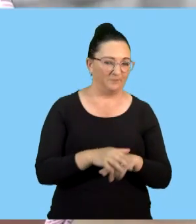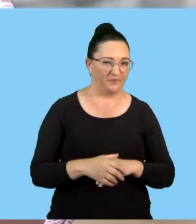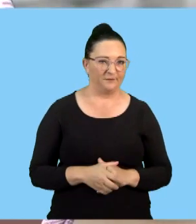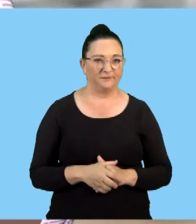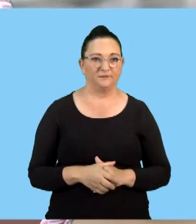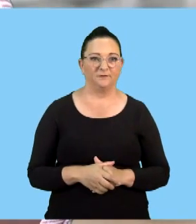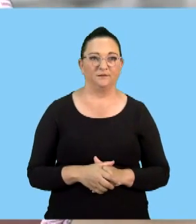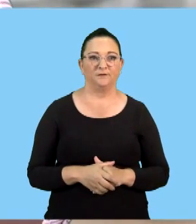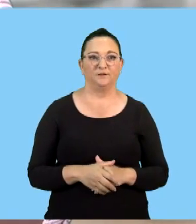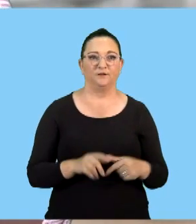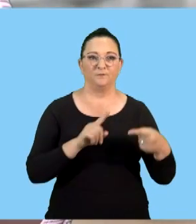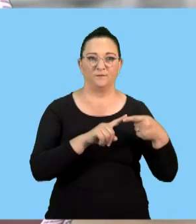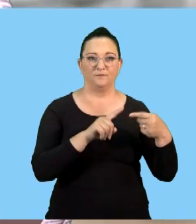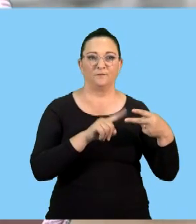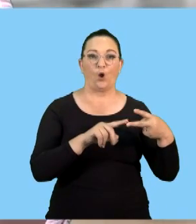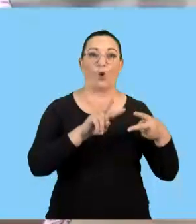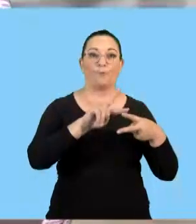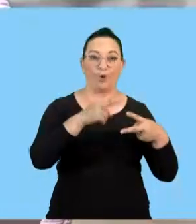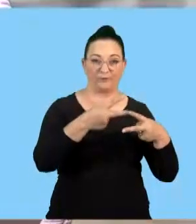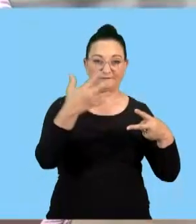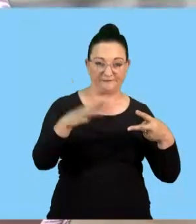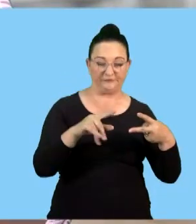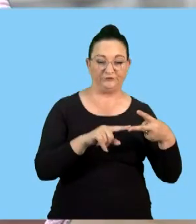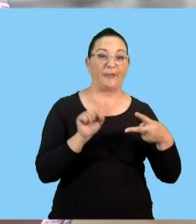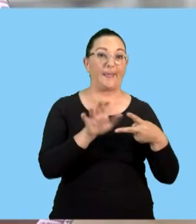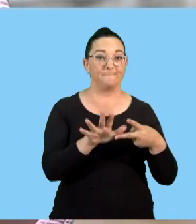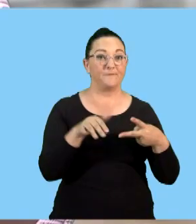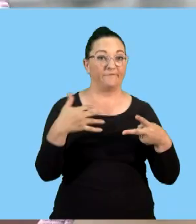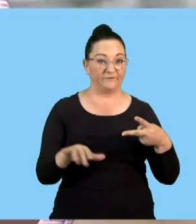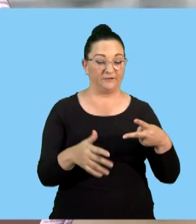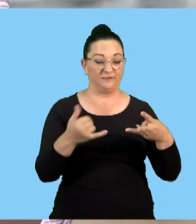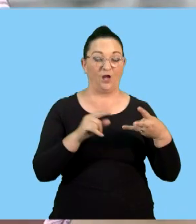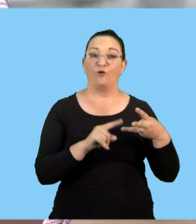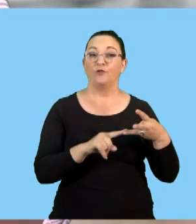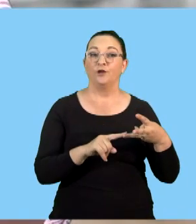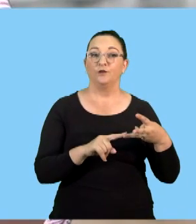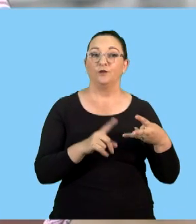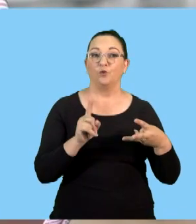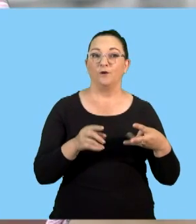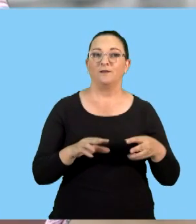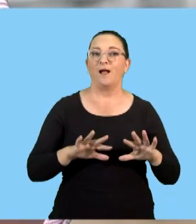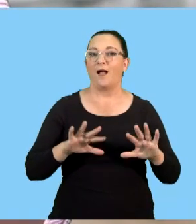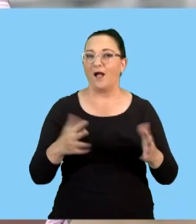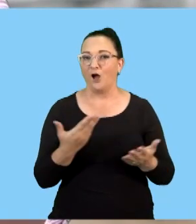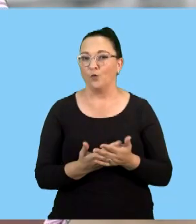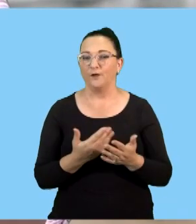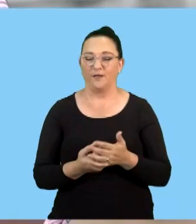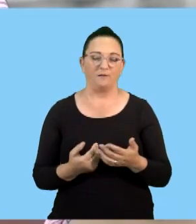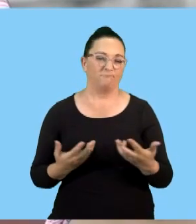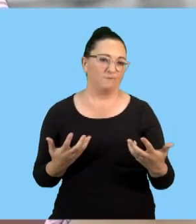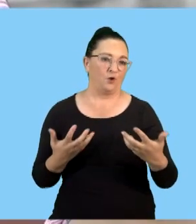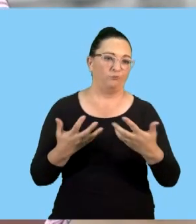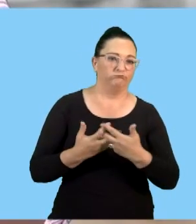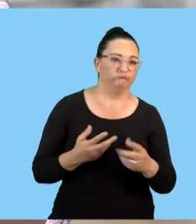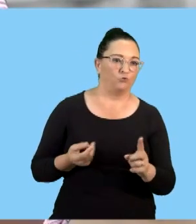Development Act. So we've done two headings. We've done the purposes, we've done the impacts. Now we go to the third one, which is ways to comply with